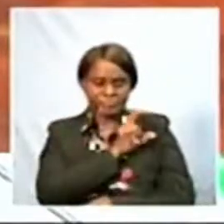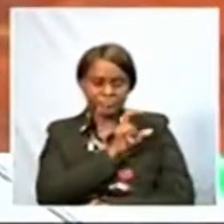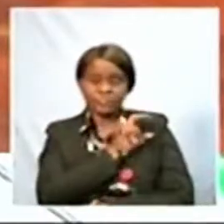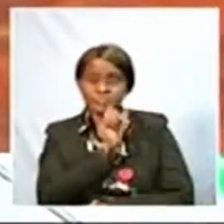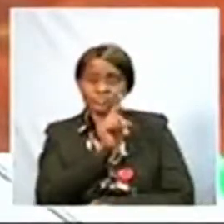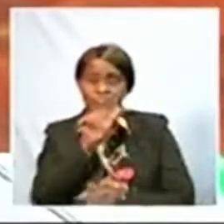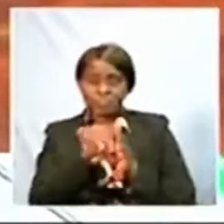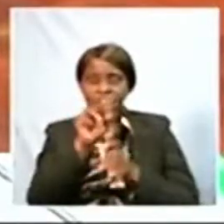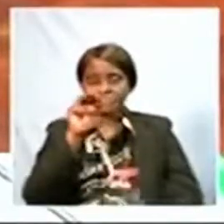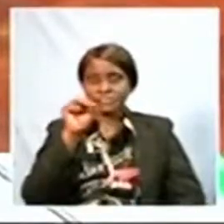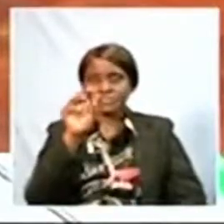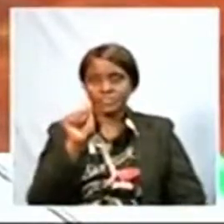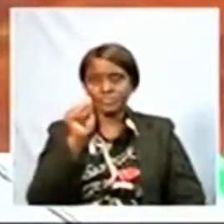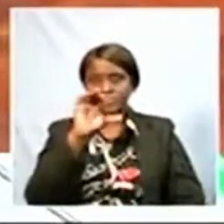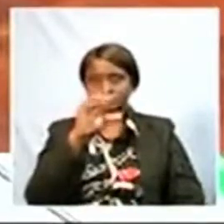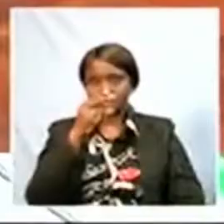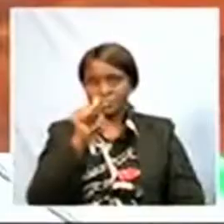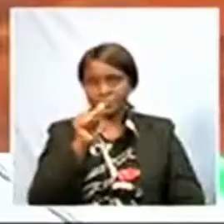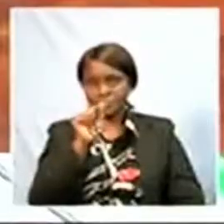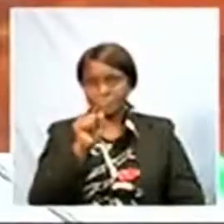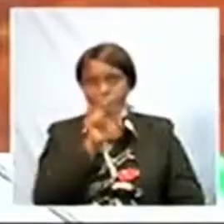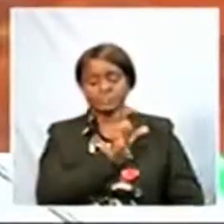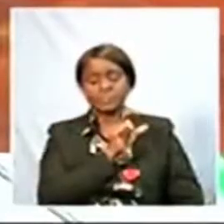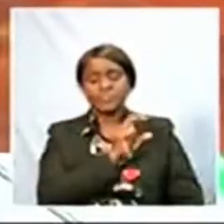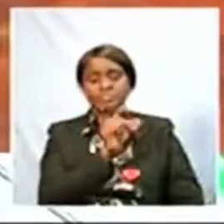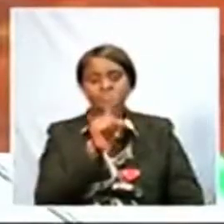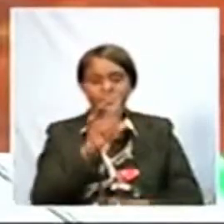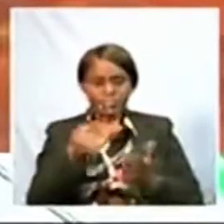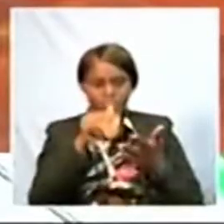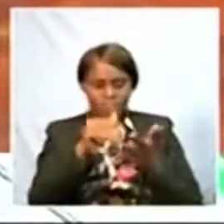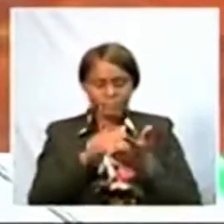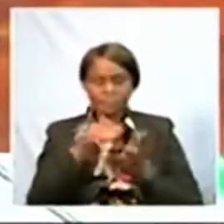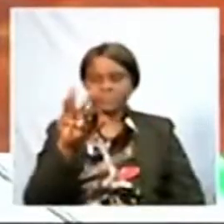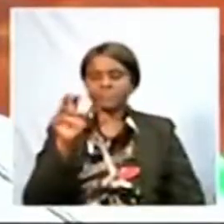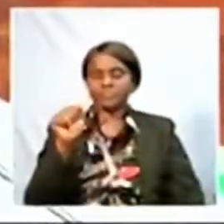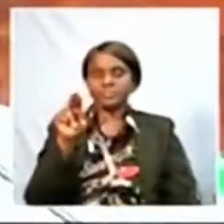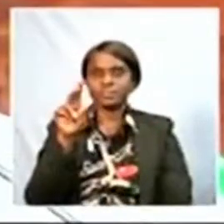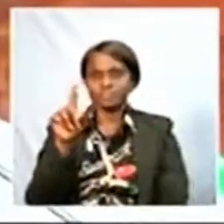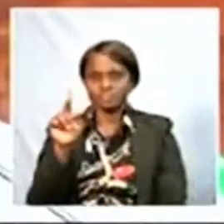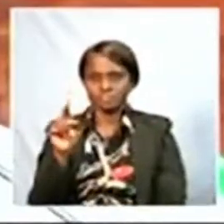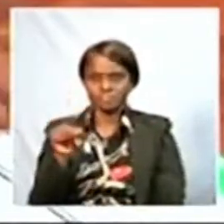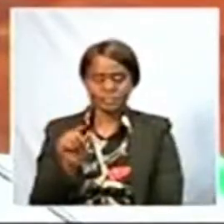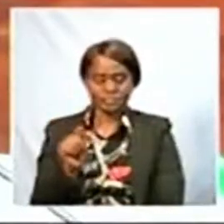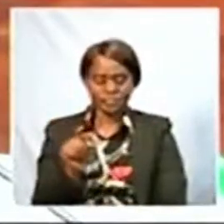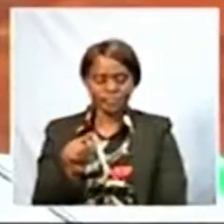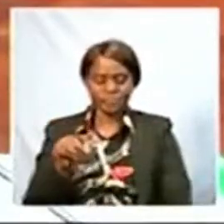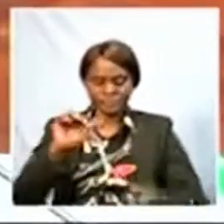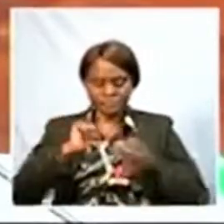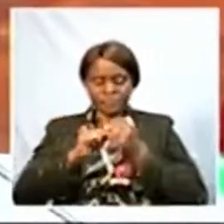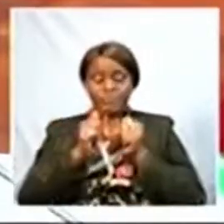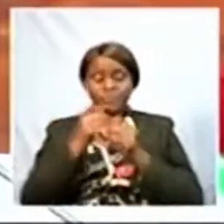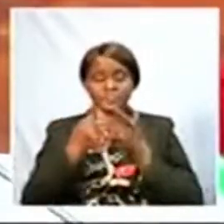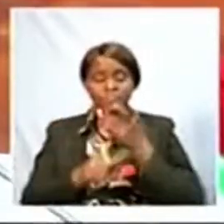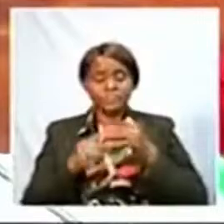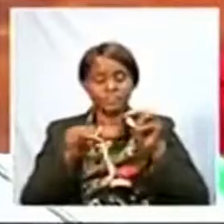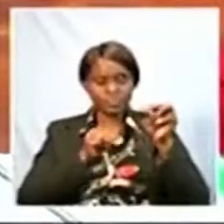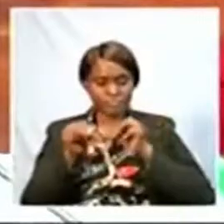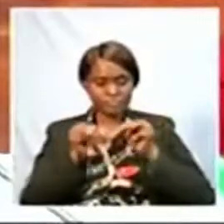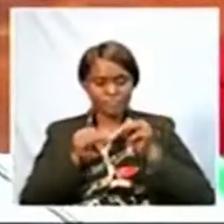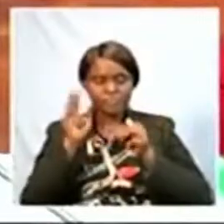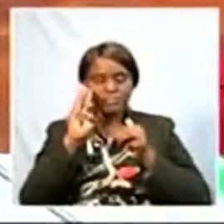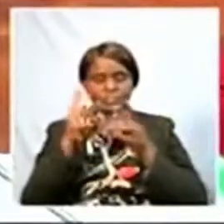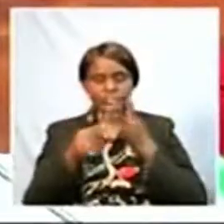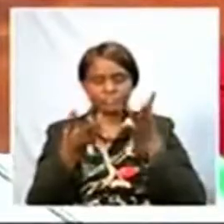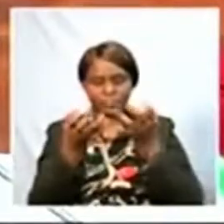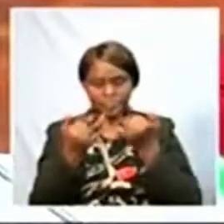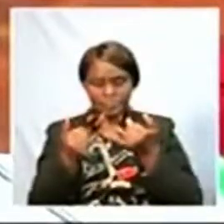in Macha Police Station Ward. Cause of query. Management would like